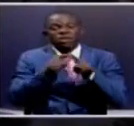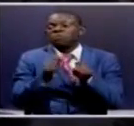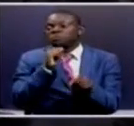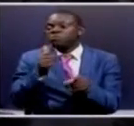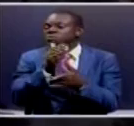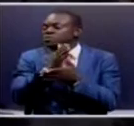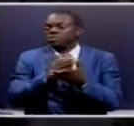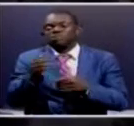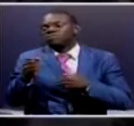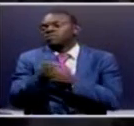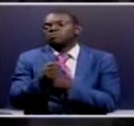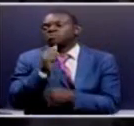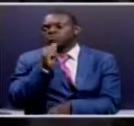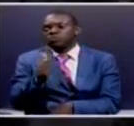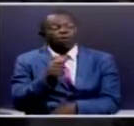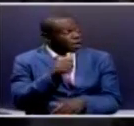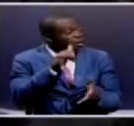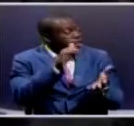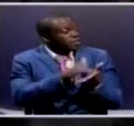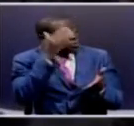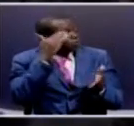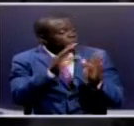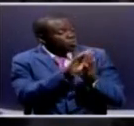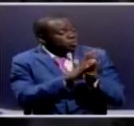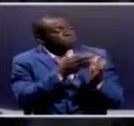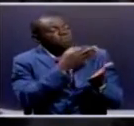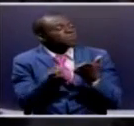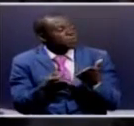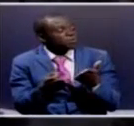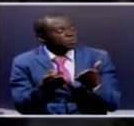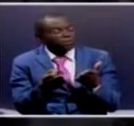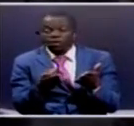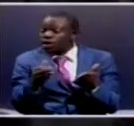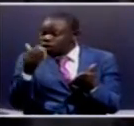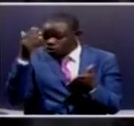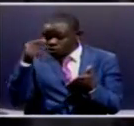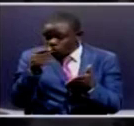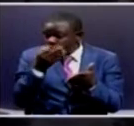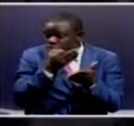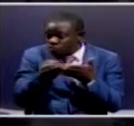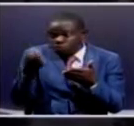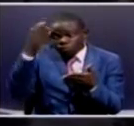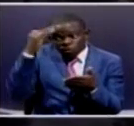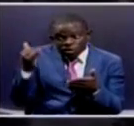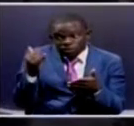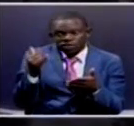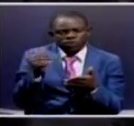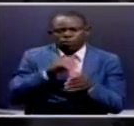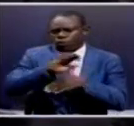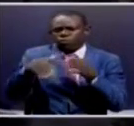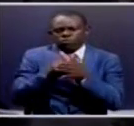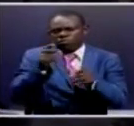because of lack of participation. It fails purely on account of technicality in Parliament. So it didn't fail